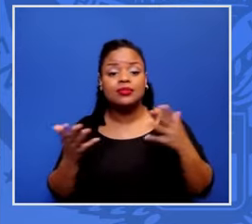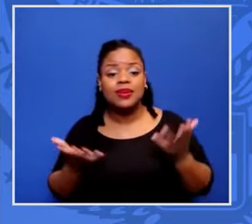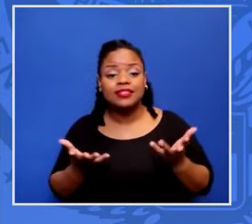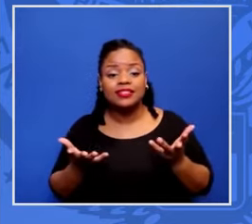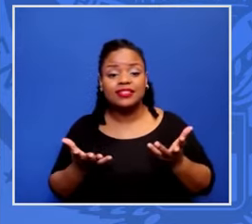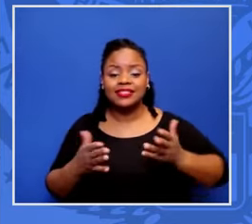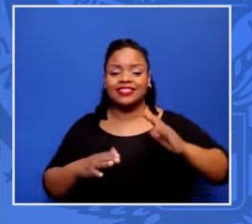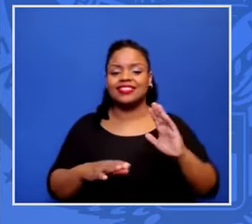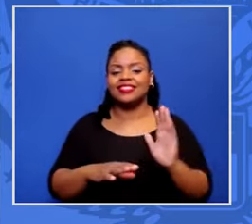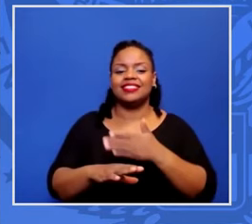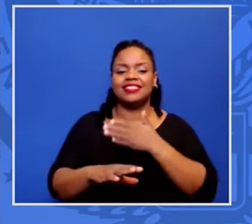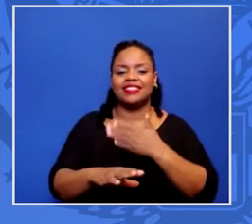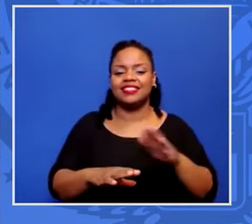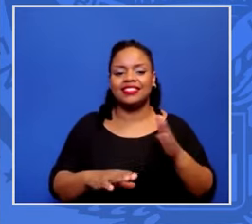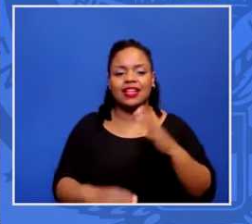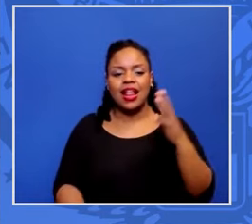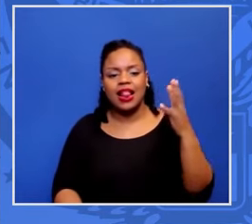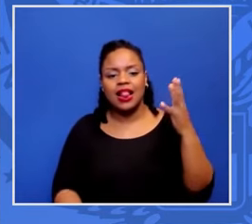here's Demi Lovato.